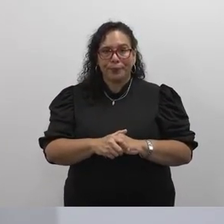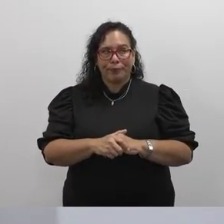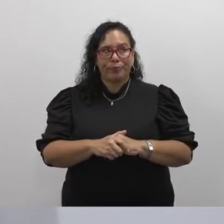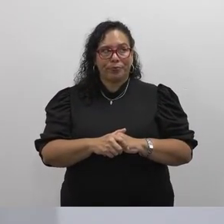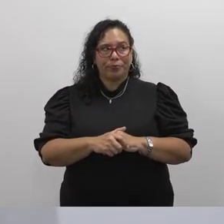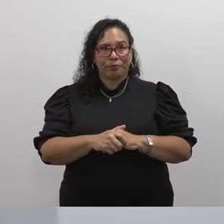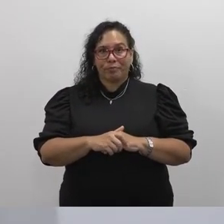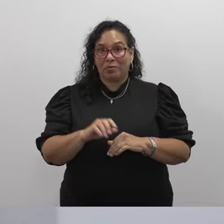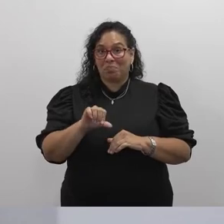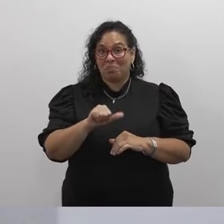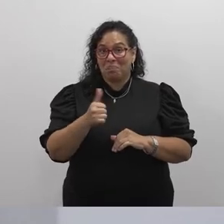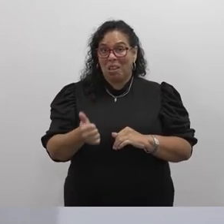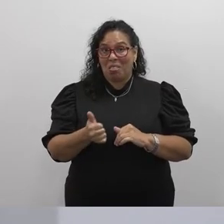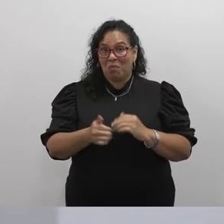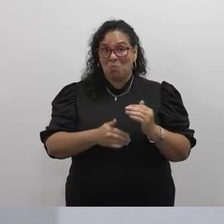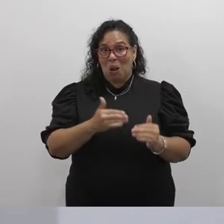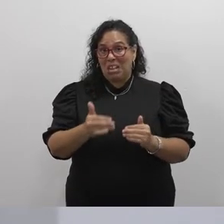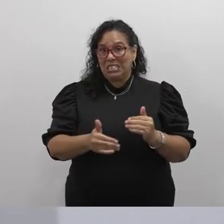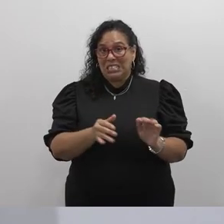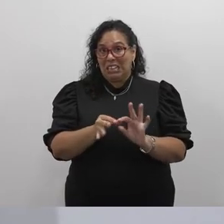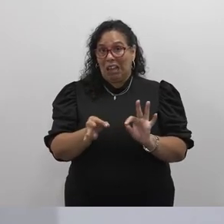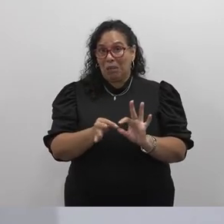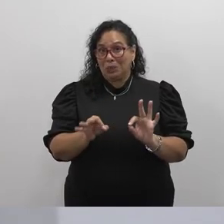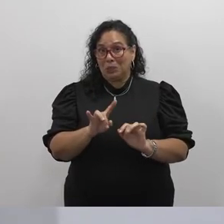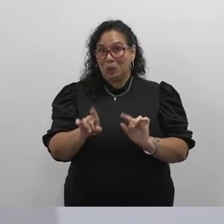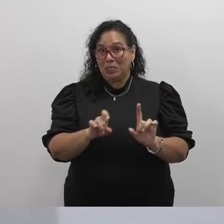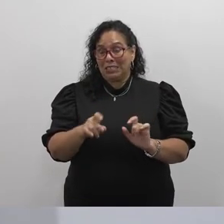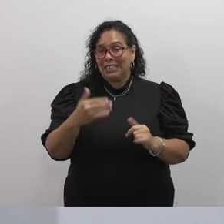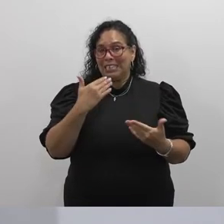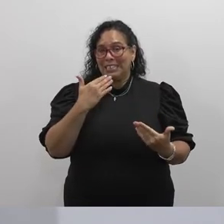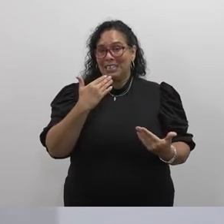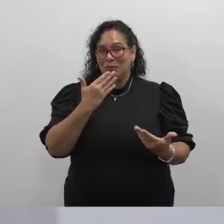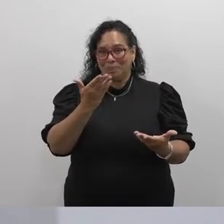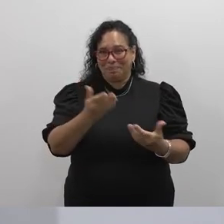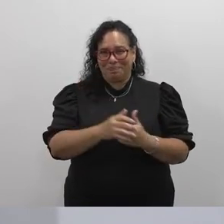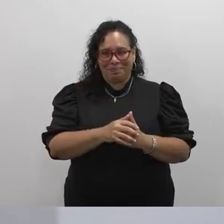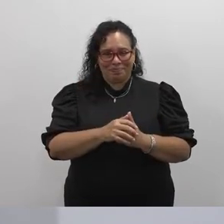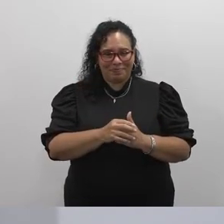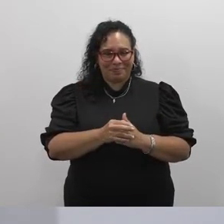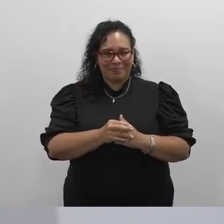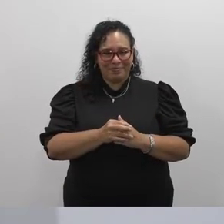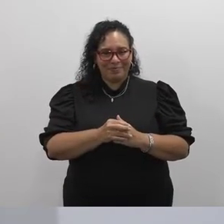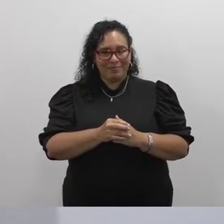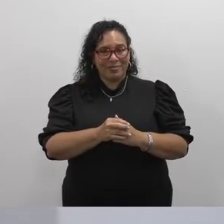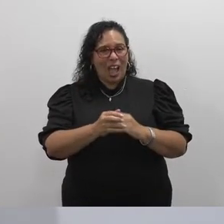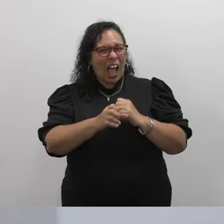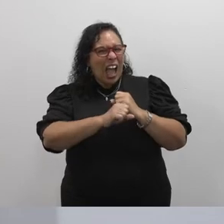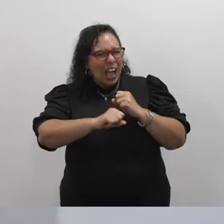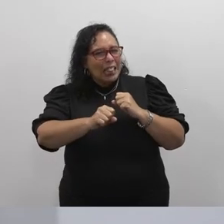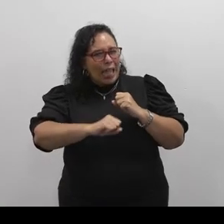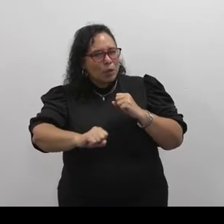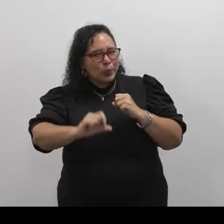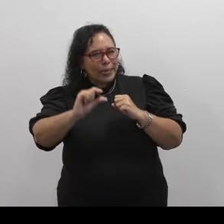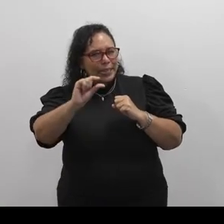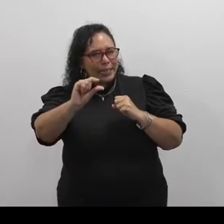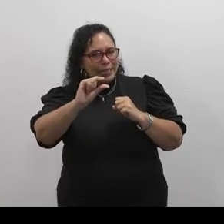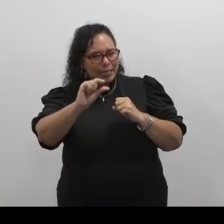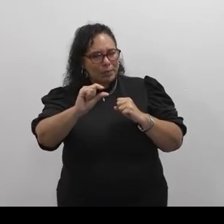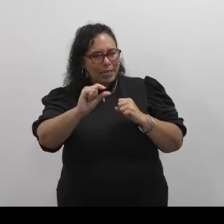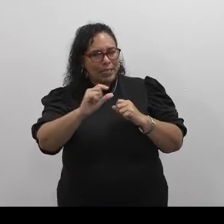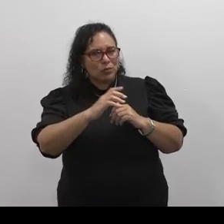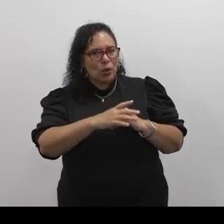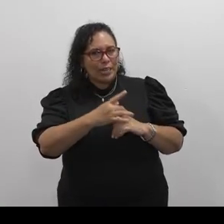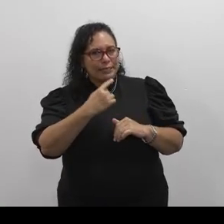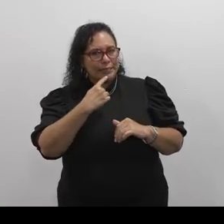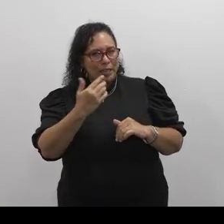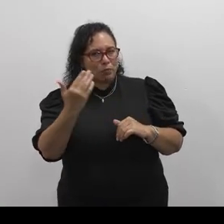Any other process kinds of comments or questions? Thank you for what you're on. I would just elaborate just a little bit on what I had